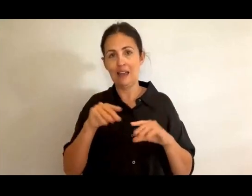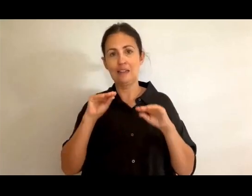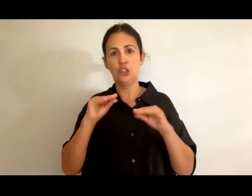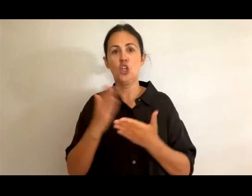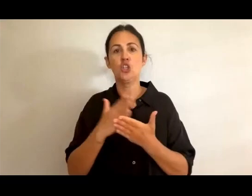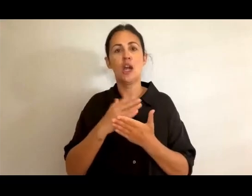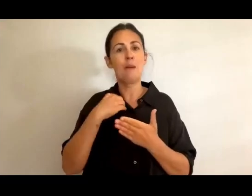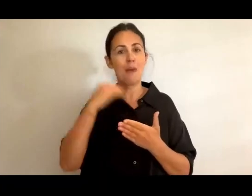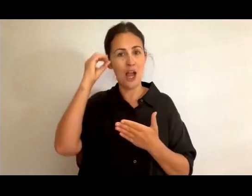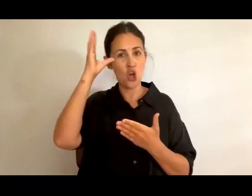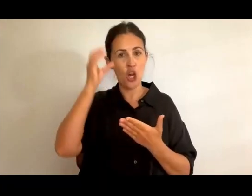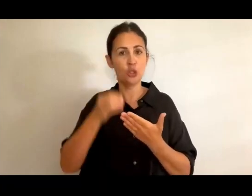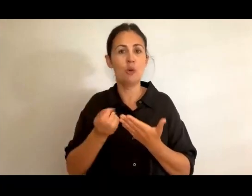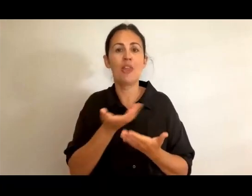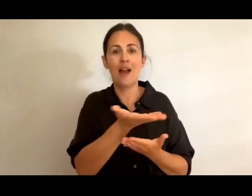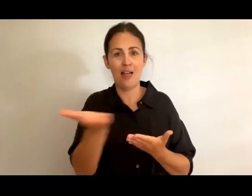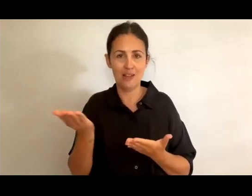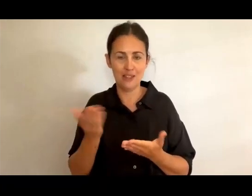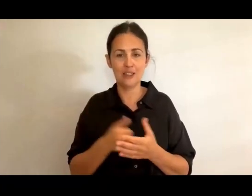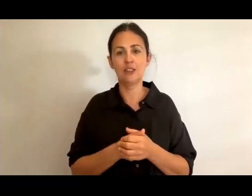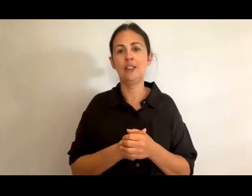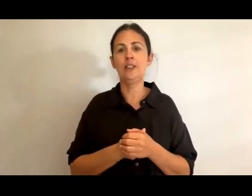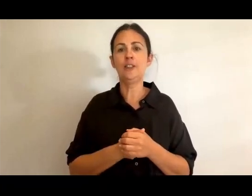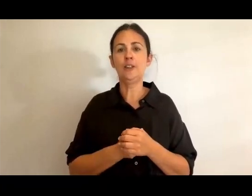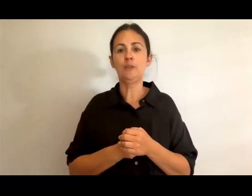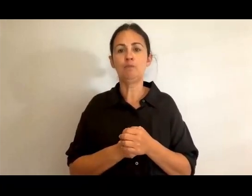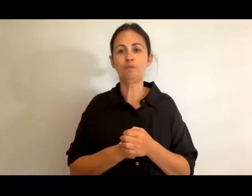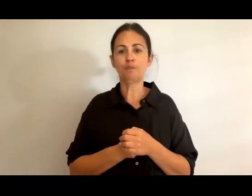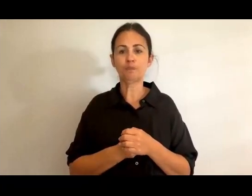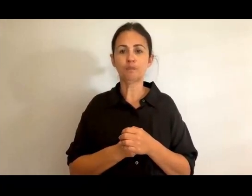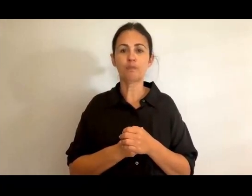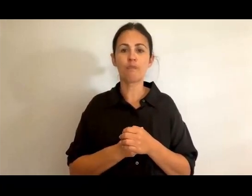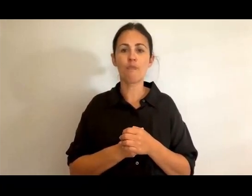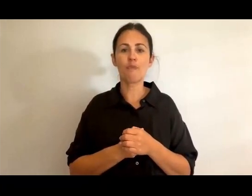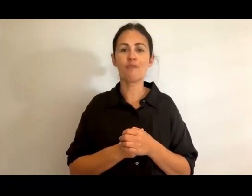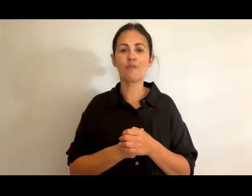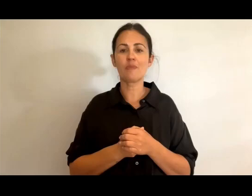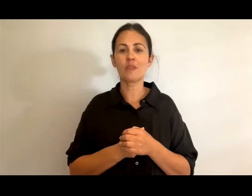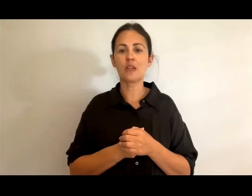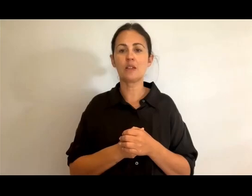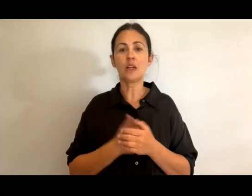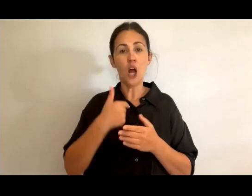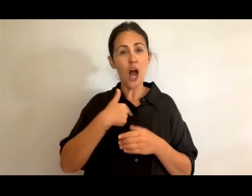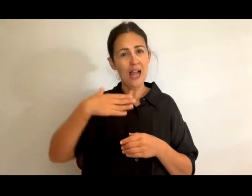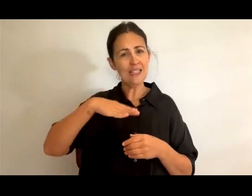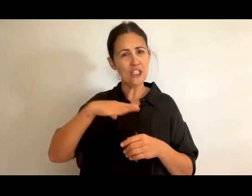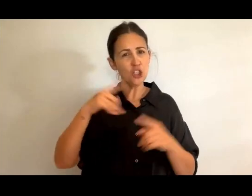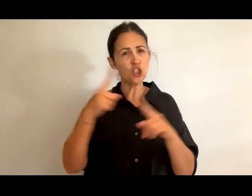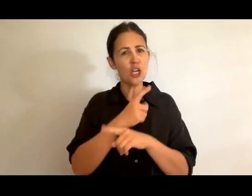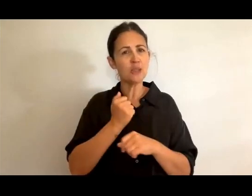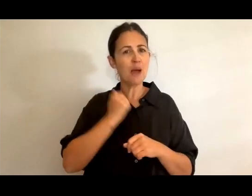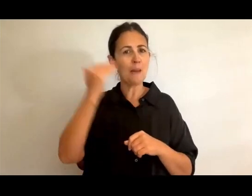work. It's just a very small little, I think, change in mindset, and these projects are very much that. They're